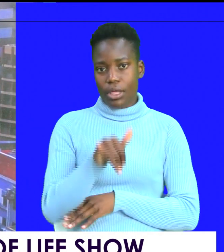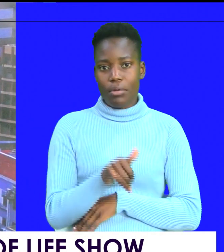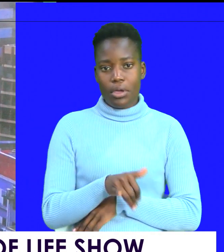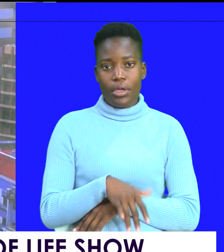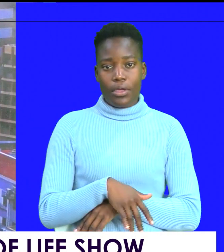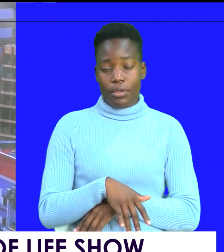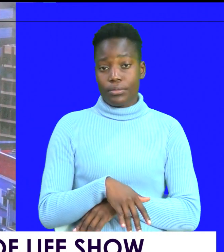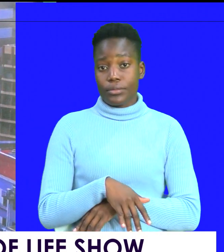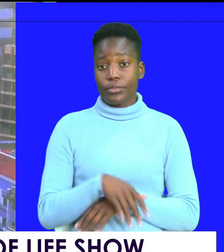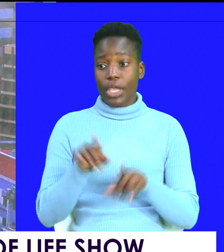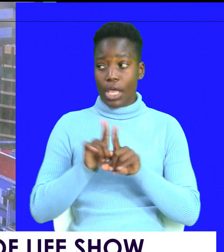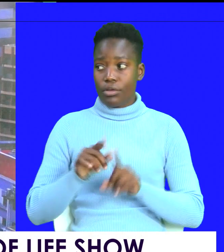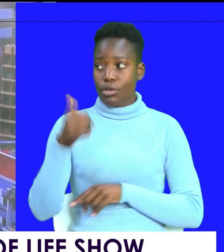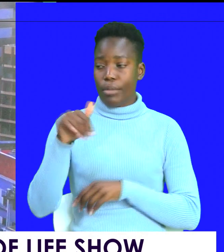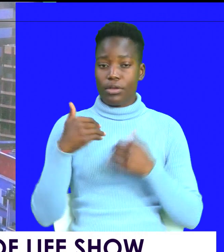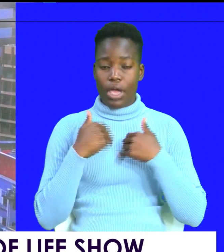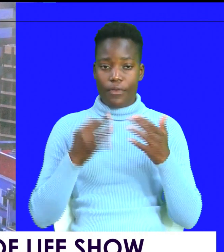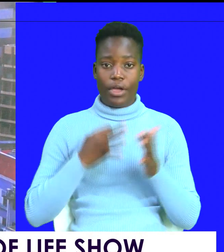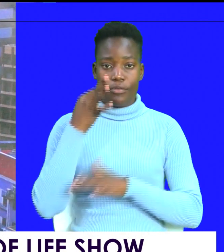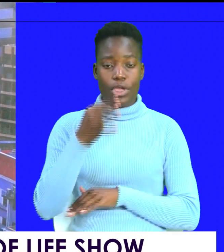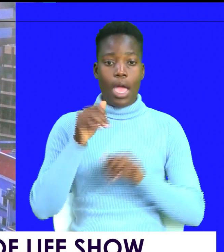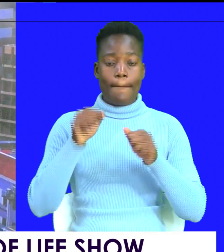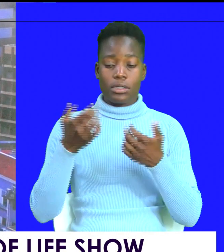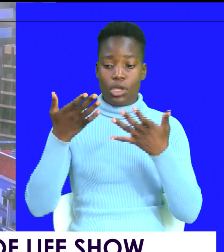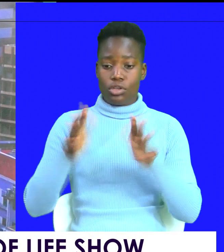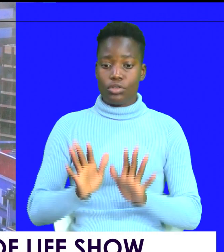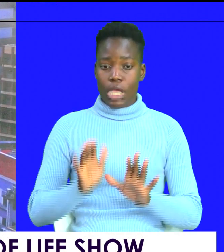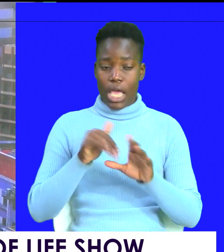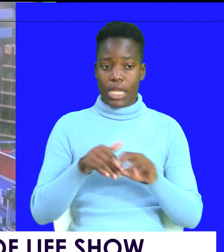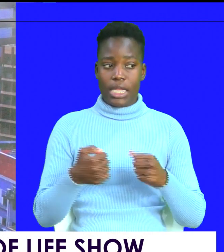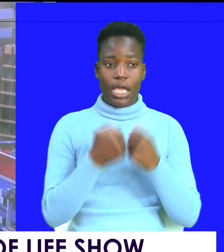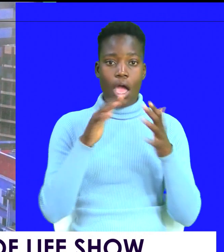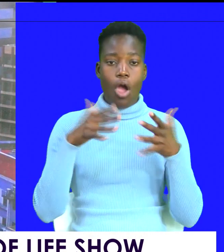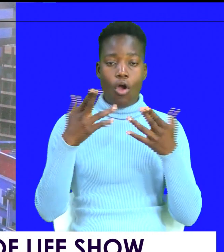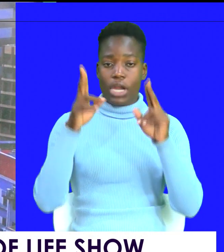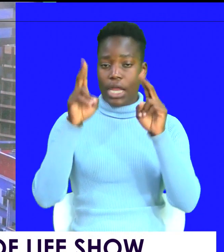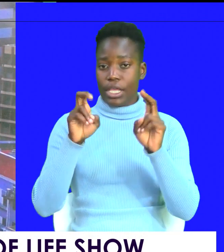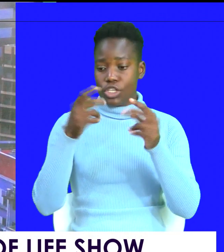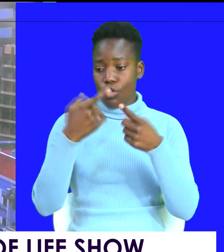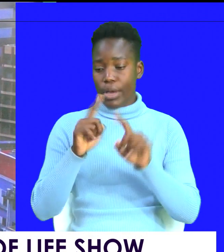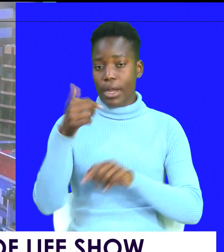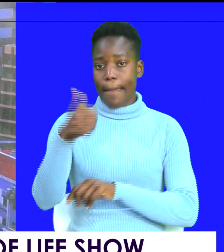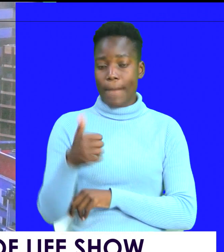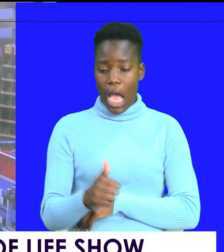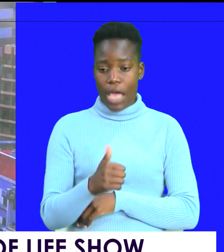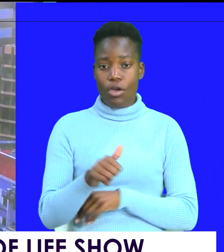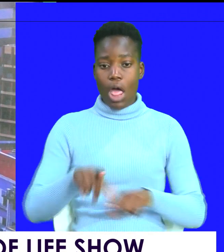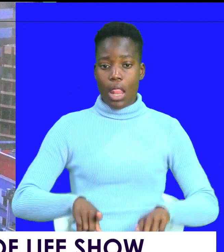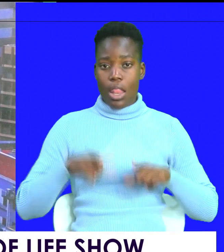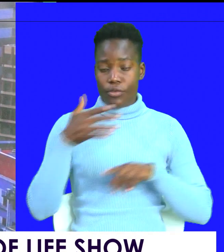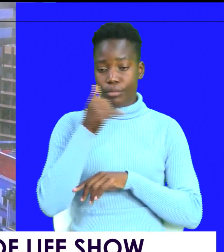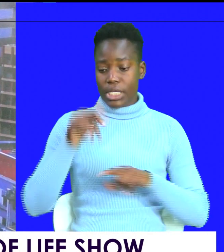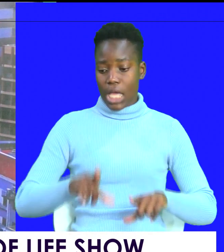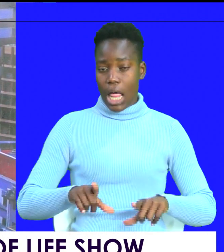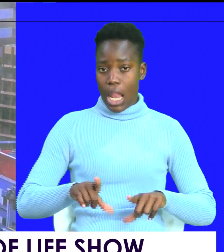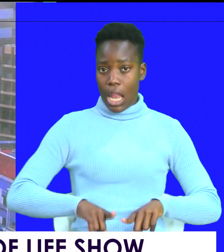without a leg and still have a future. You can lose it in an accident or in an issue, but you can still live better lives than people